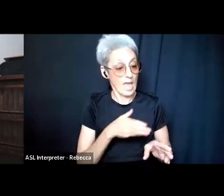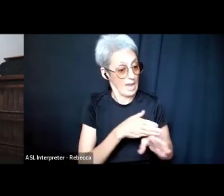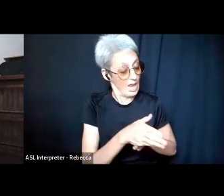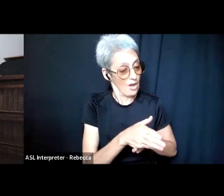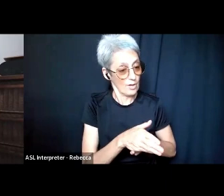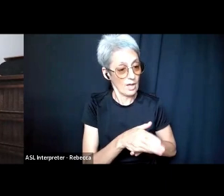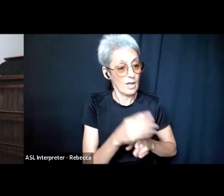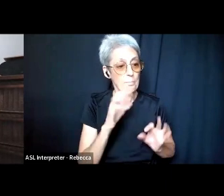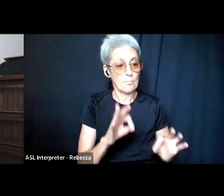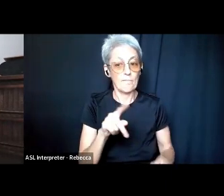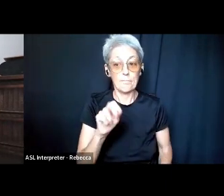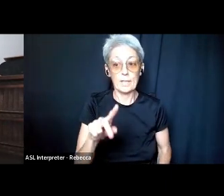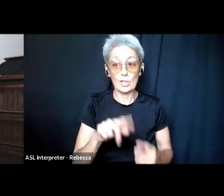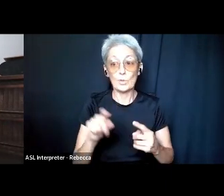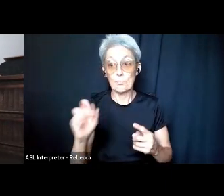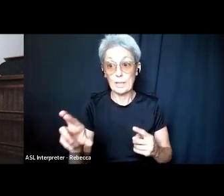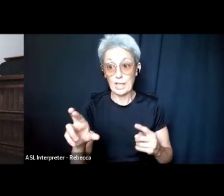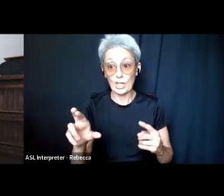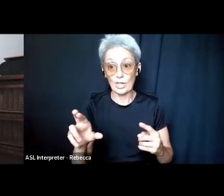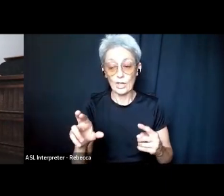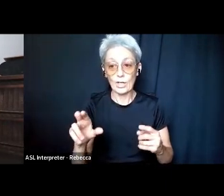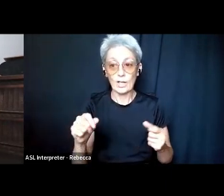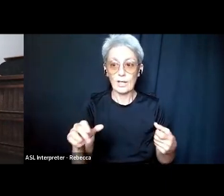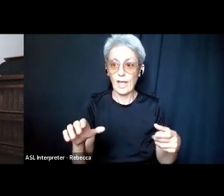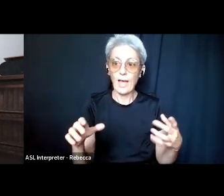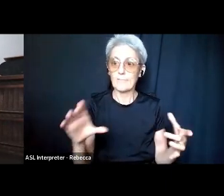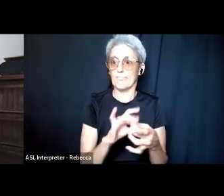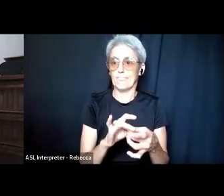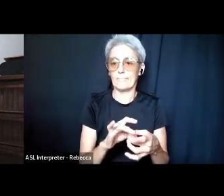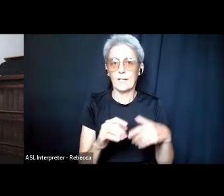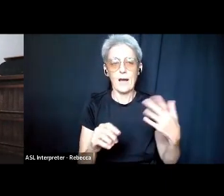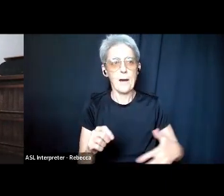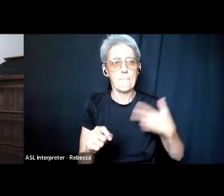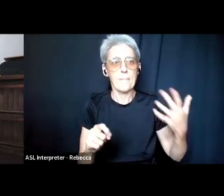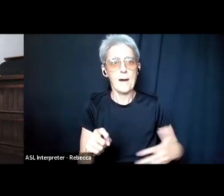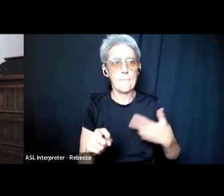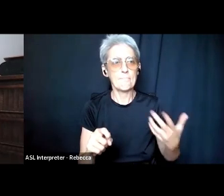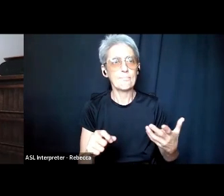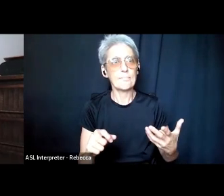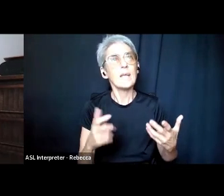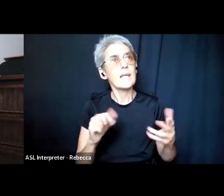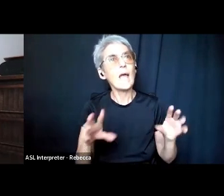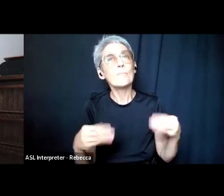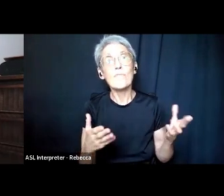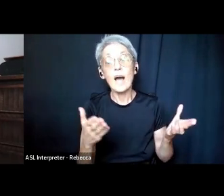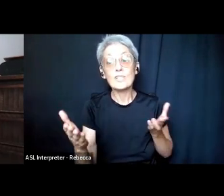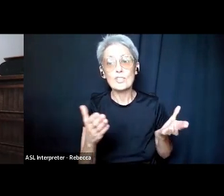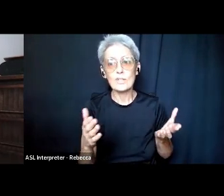work can fill the gap, can be able to provide services when there's nobody else around. Next slide.